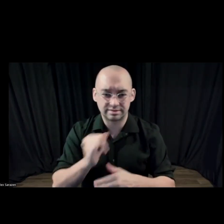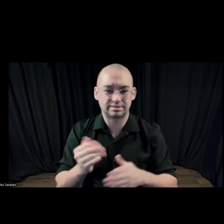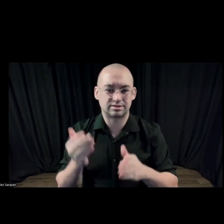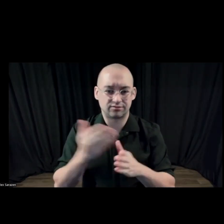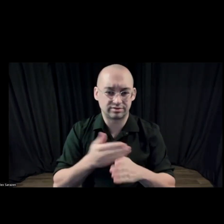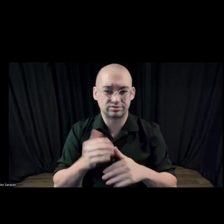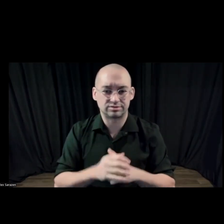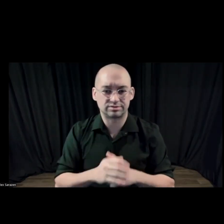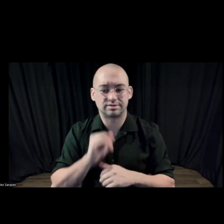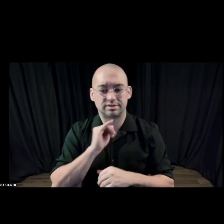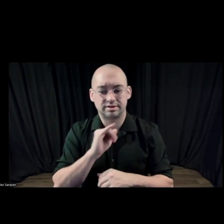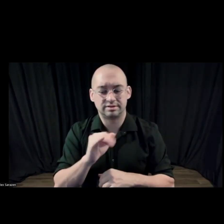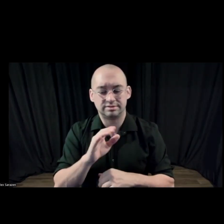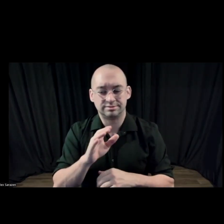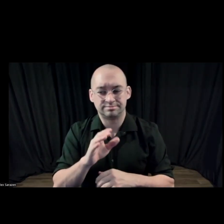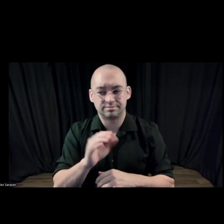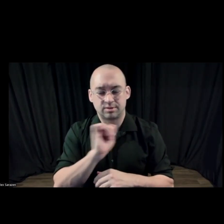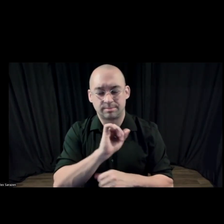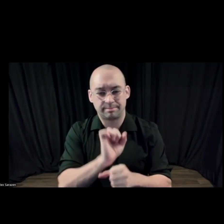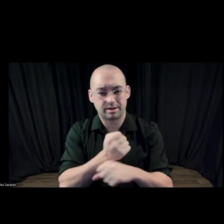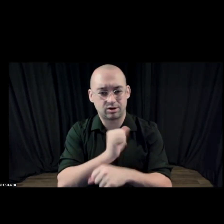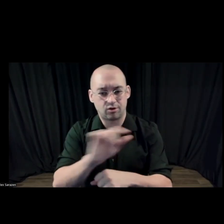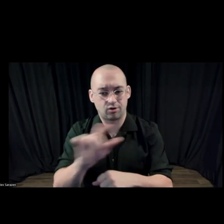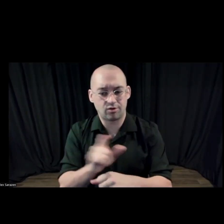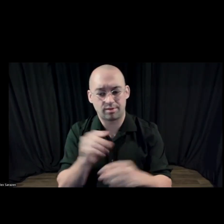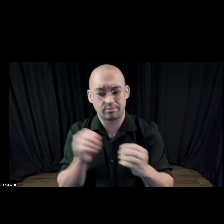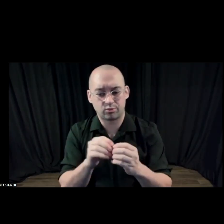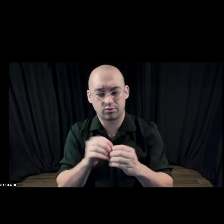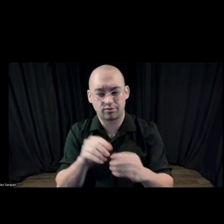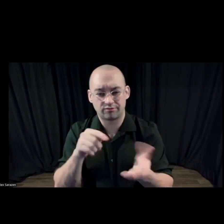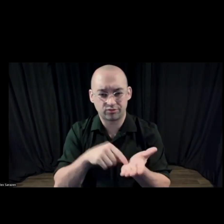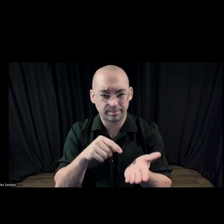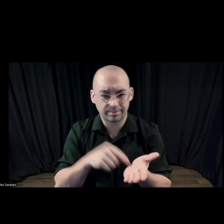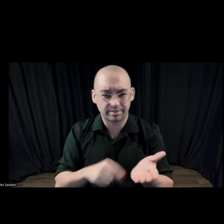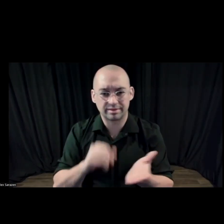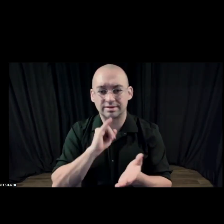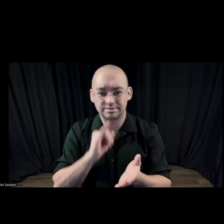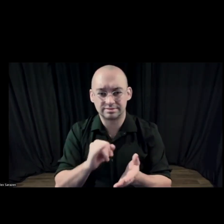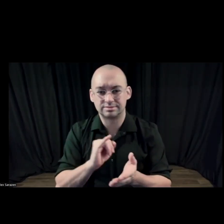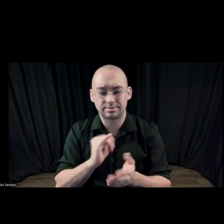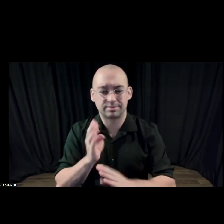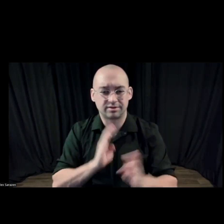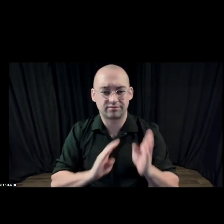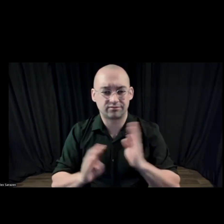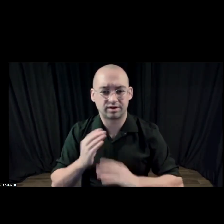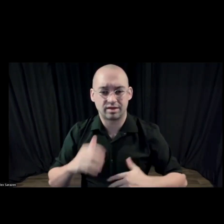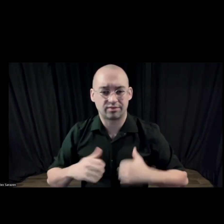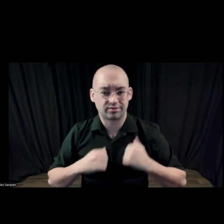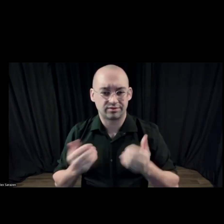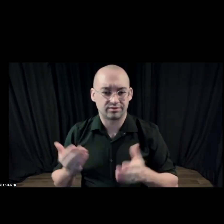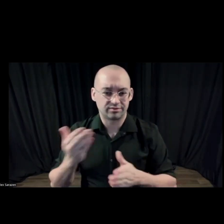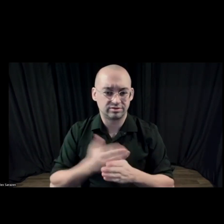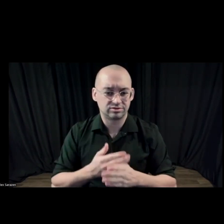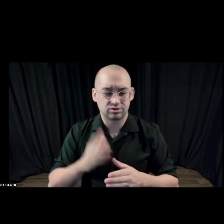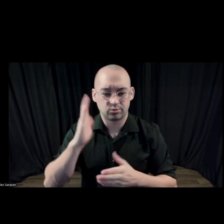last, making all of these services and supports more affordable is absolutely a behavioral health intervention. So we'll share in the